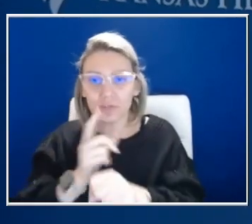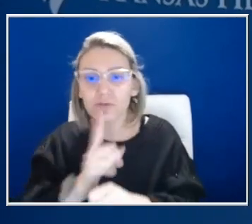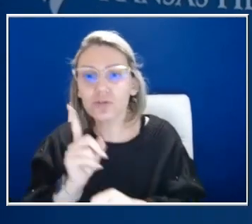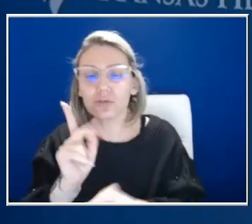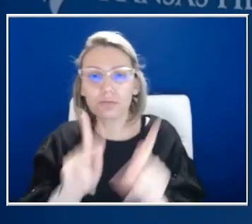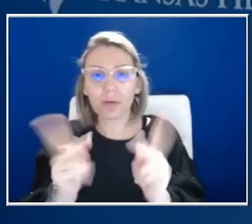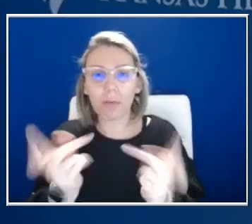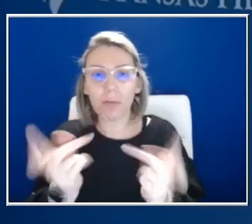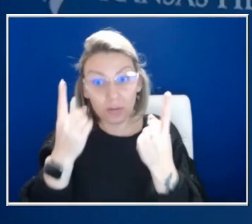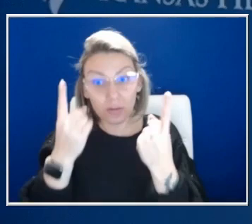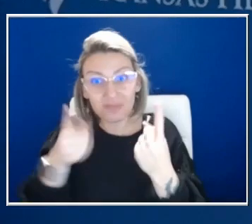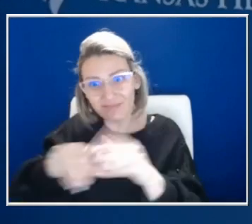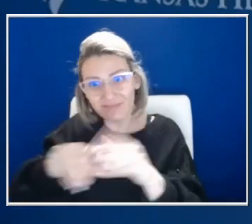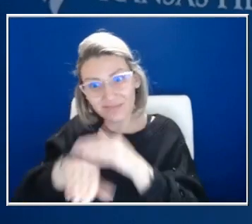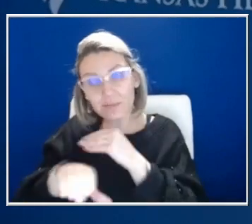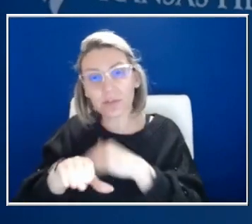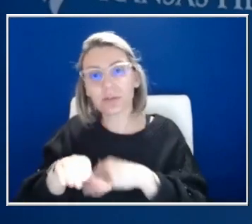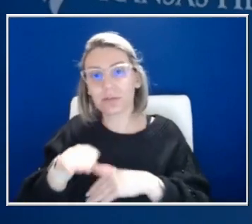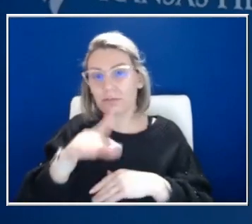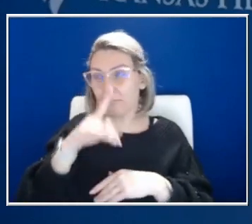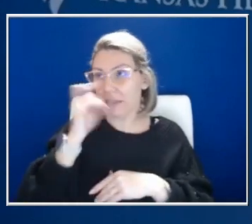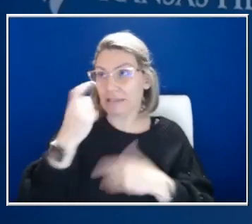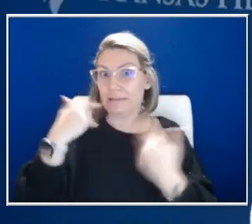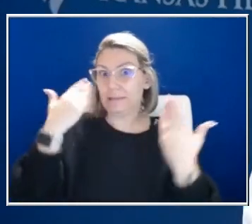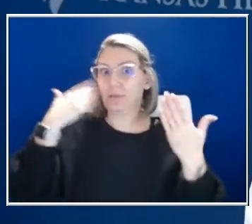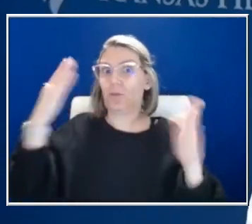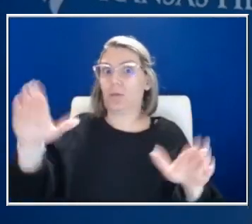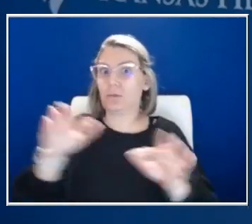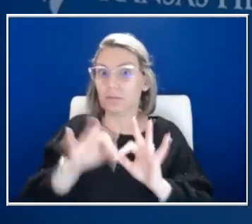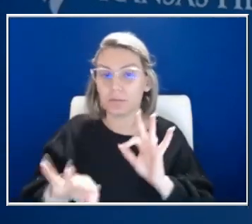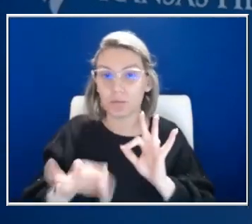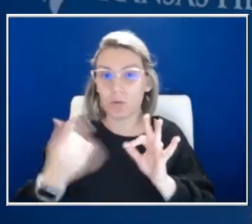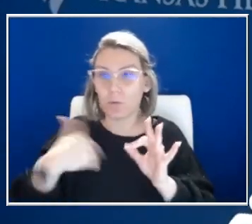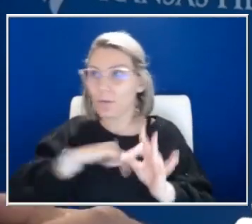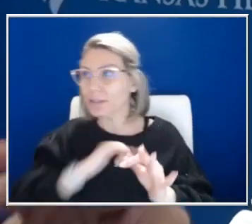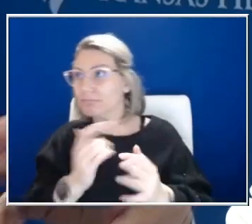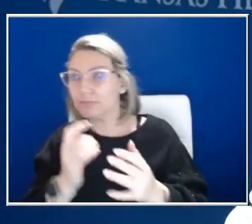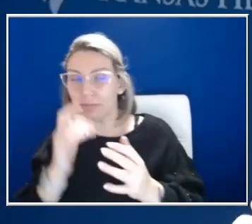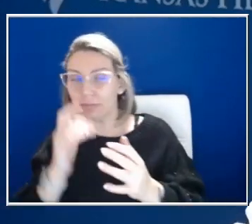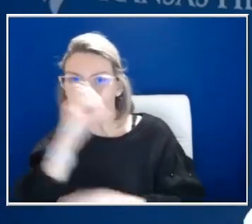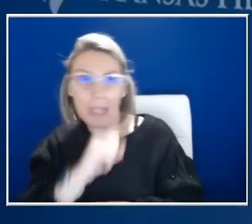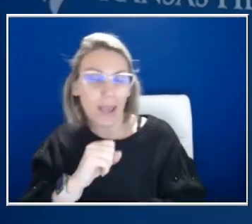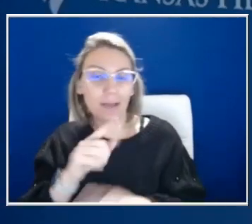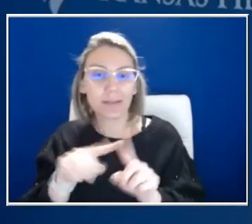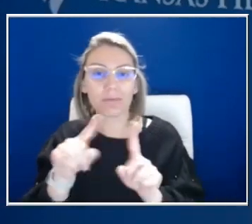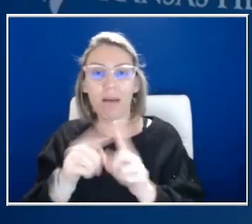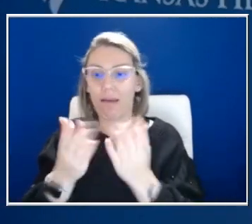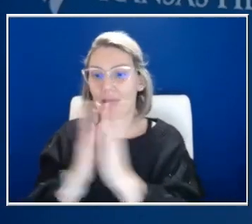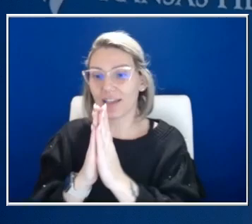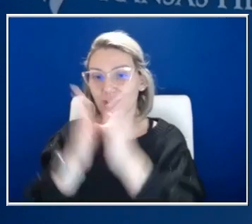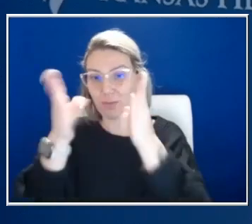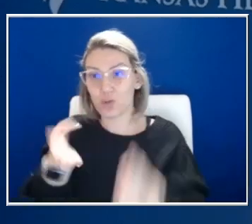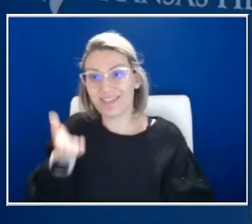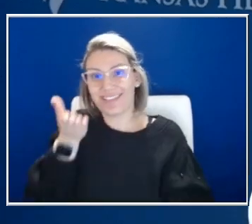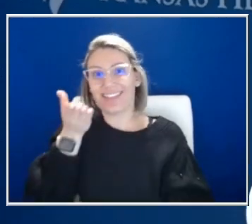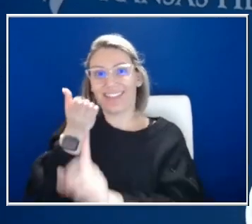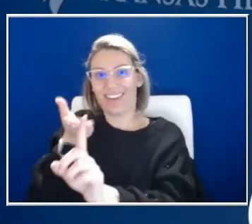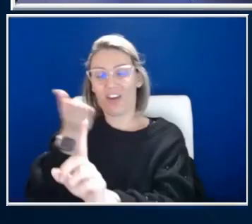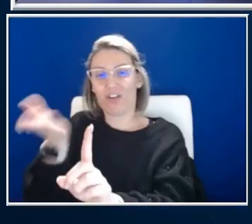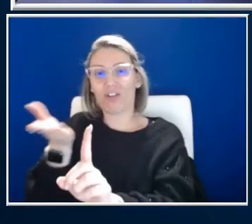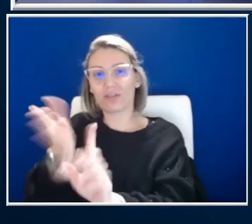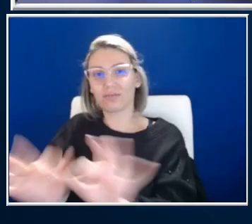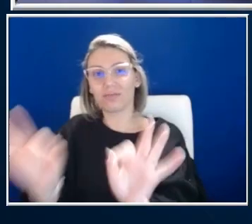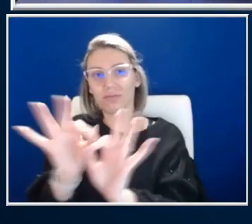things, because we don't know. Like, we just simply don't know. We try to guess, but asking the person who's actually there is the critical part. So we need